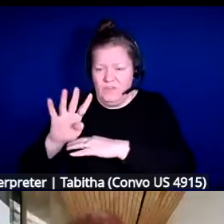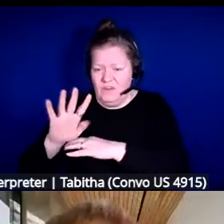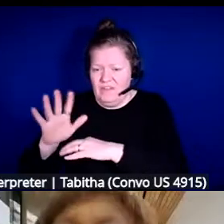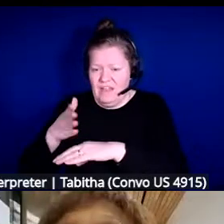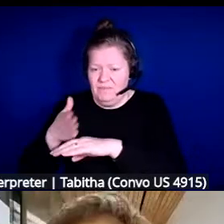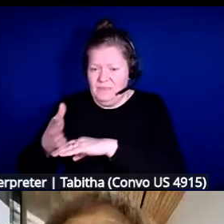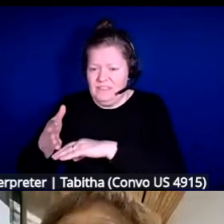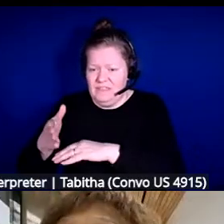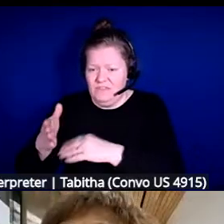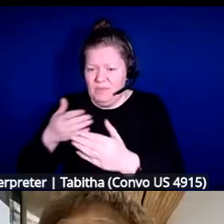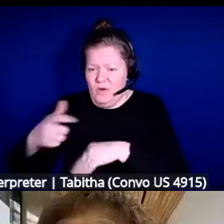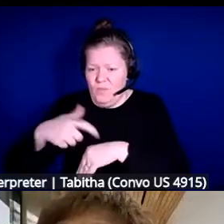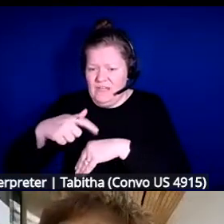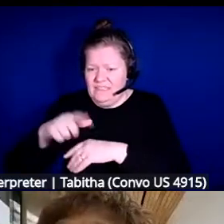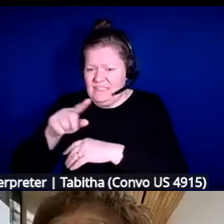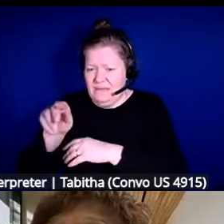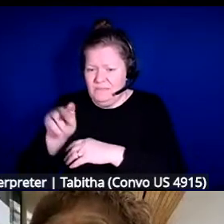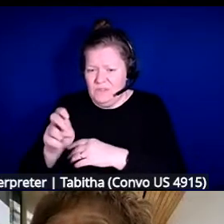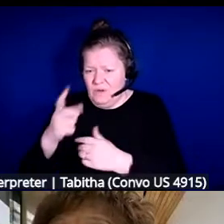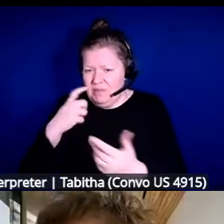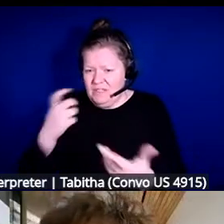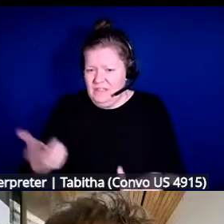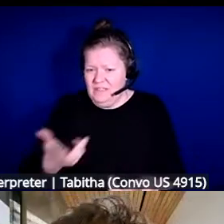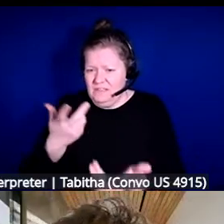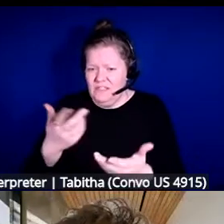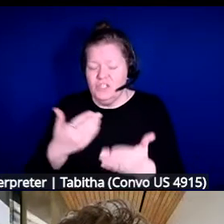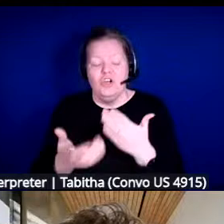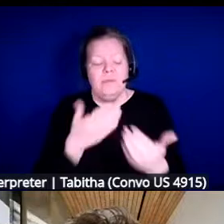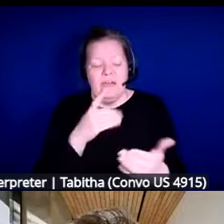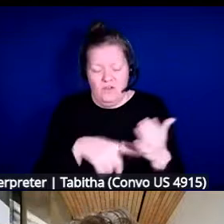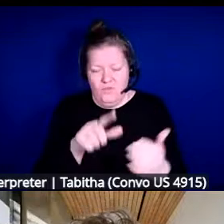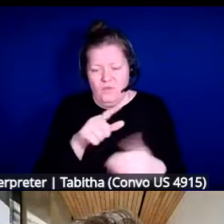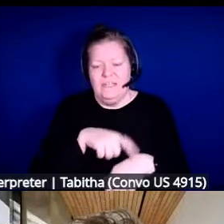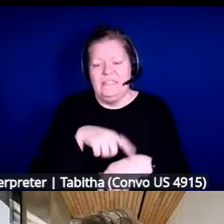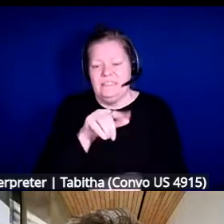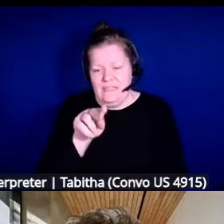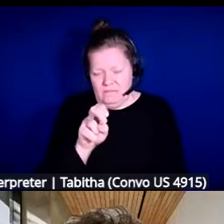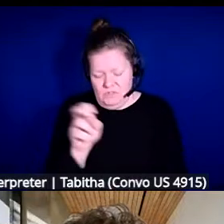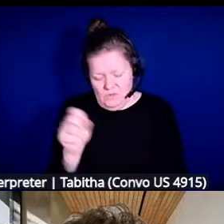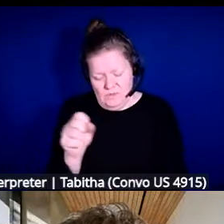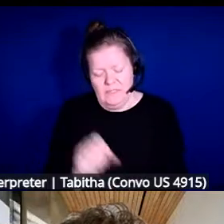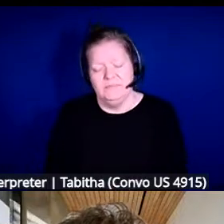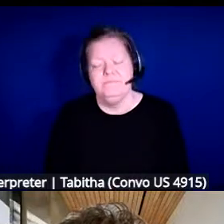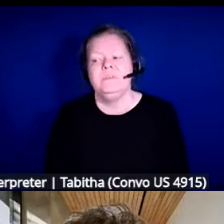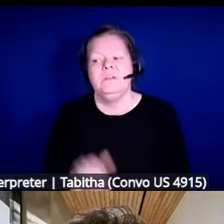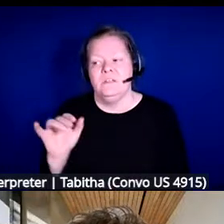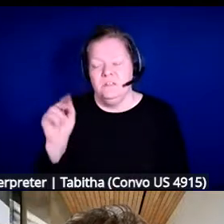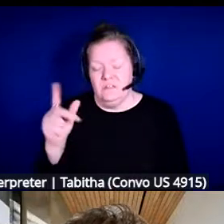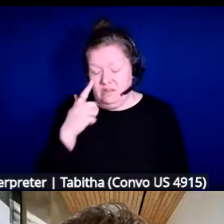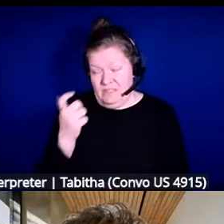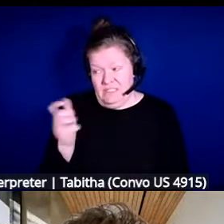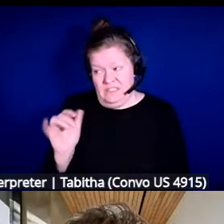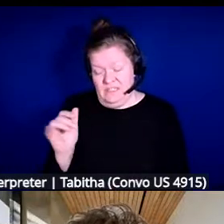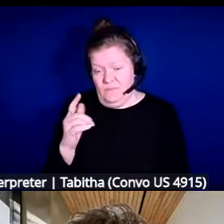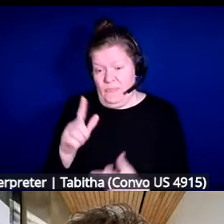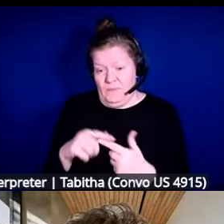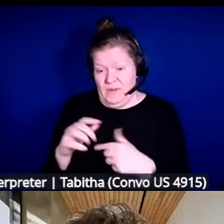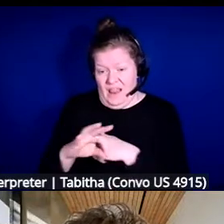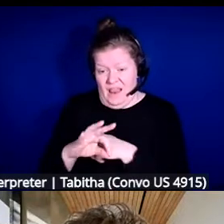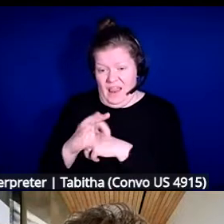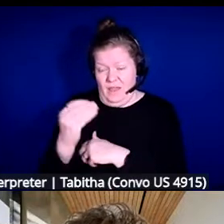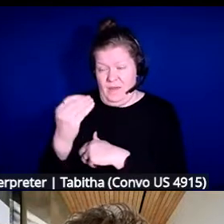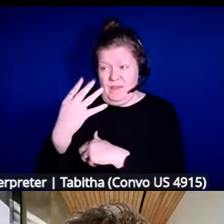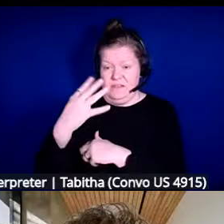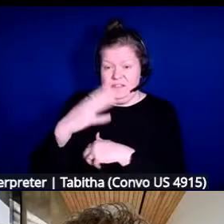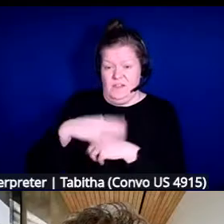minutes no matter what time zone you're in? Because by No the time matter no it what gets matter to me, what time it's time zone zone you're you're in. in. okay. Because like by the time it gets to me, it's been up